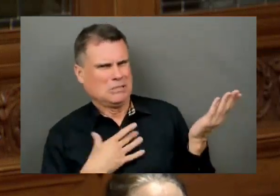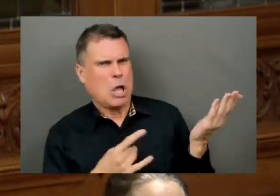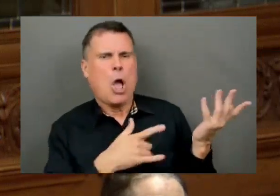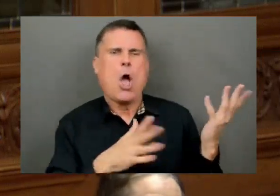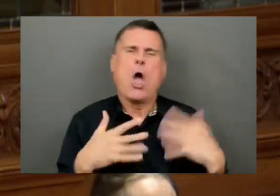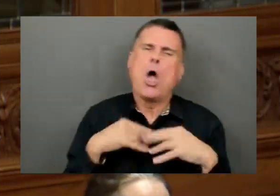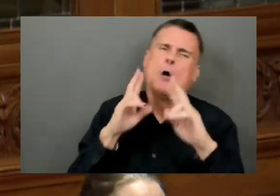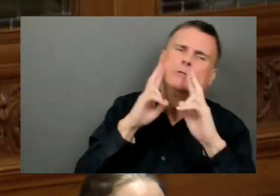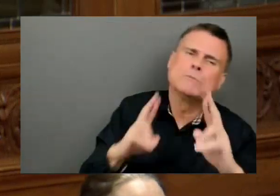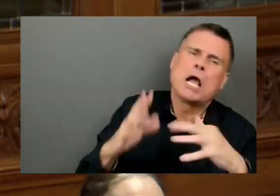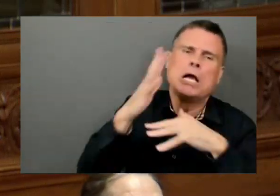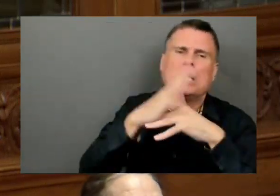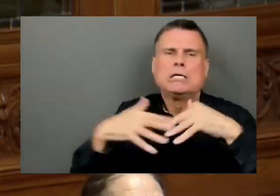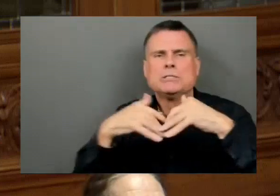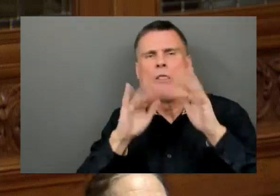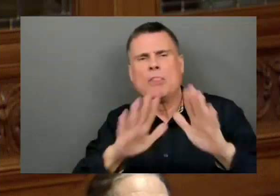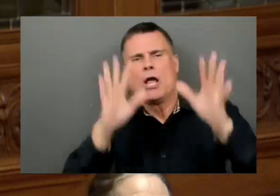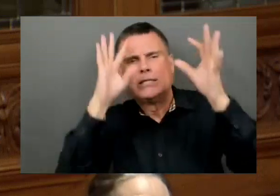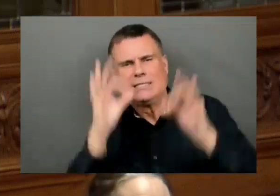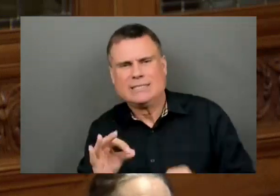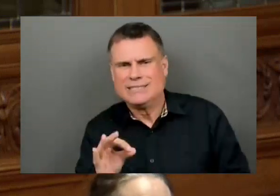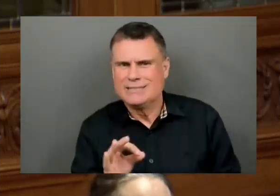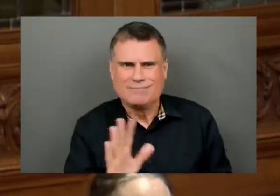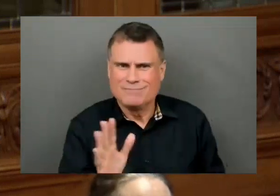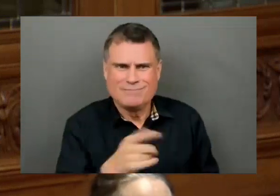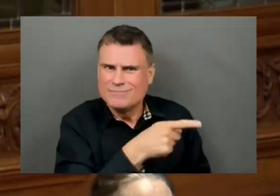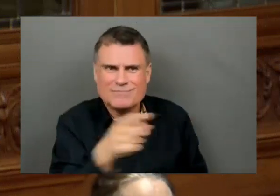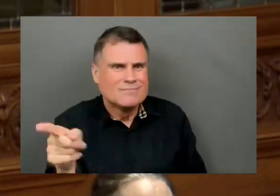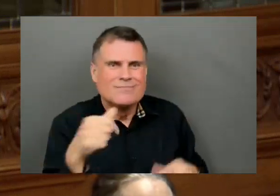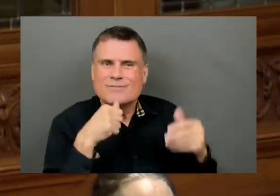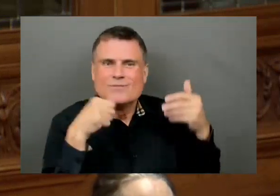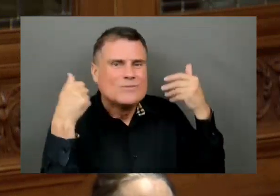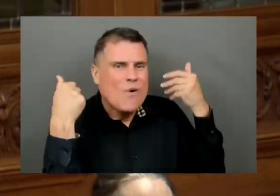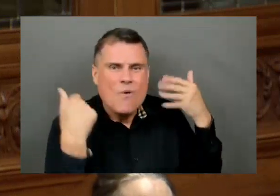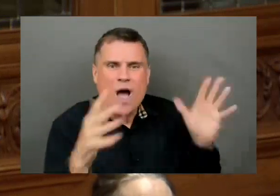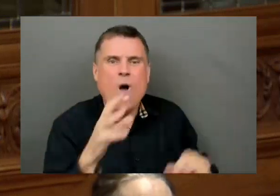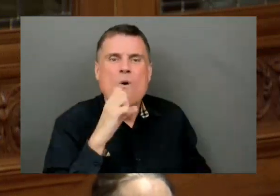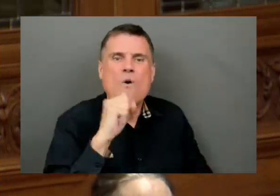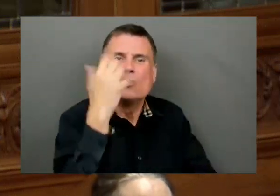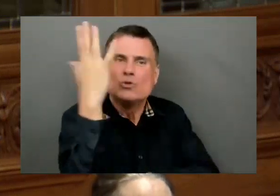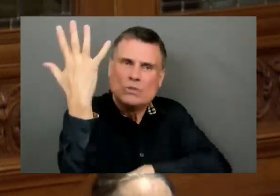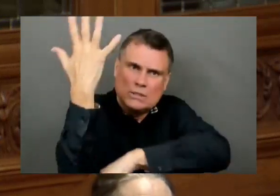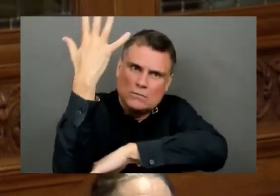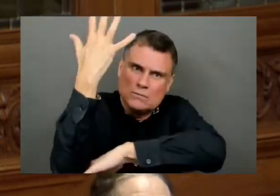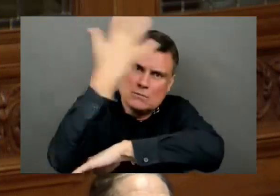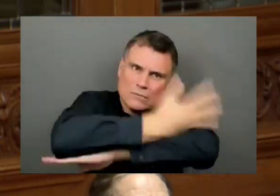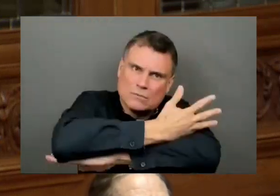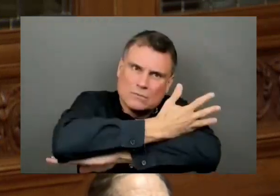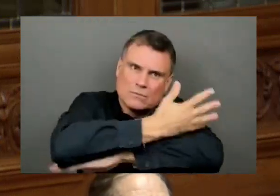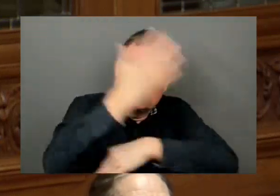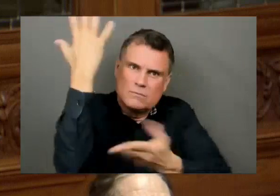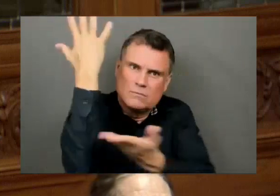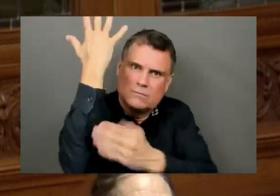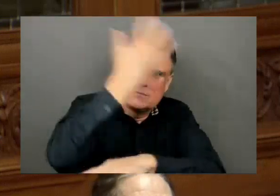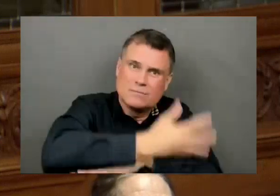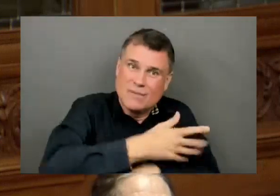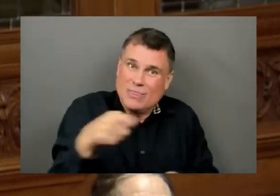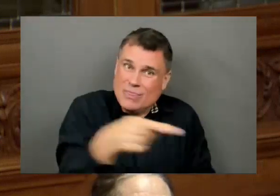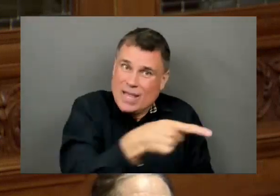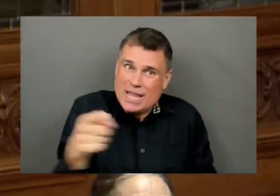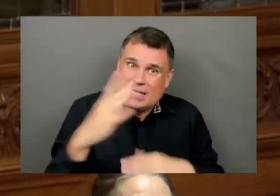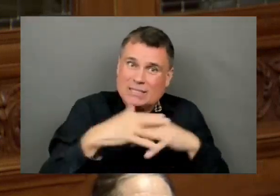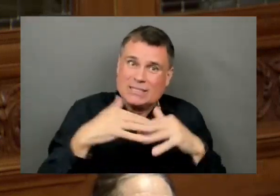old growth in their territories, those decisions are harder for this government to respect. The Canadian Centre for